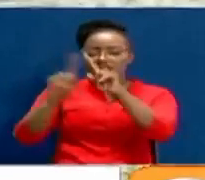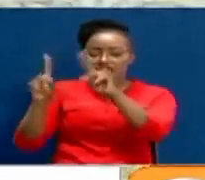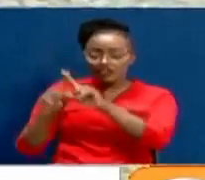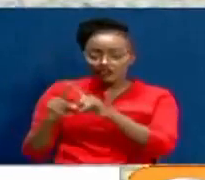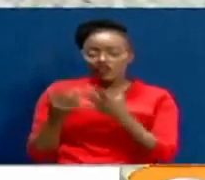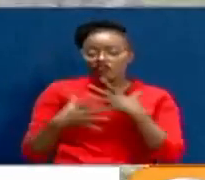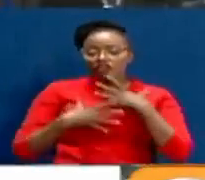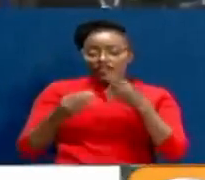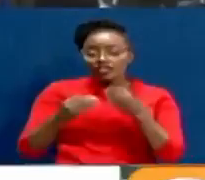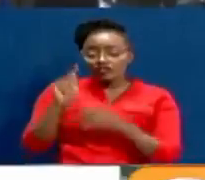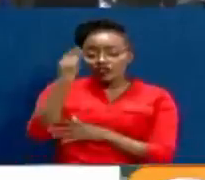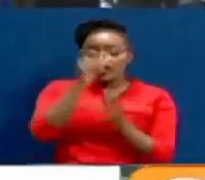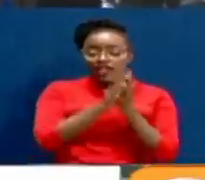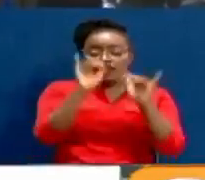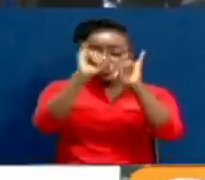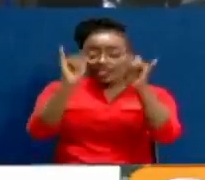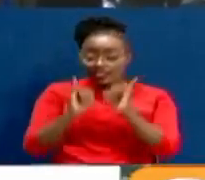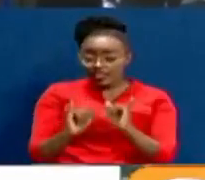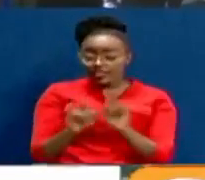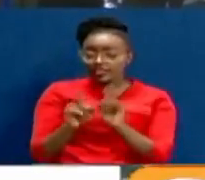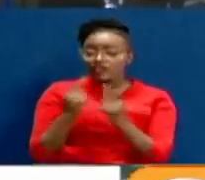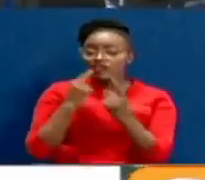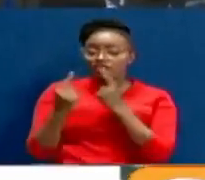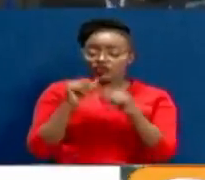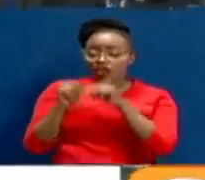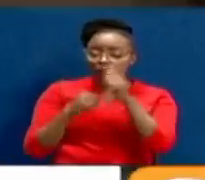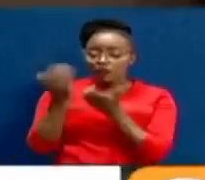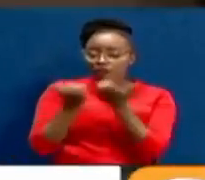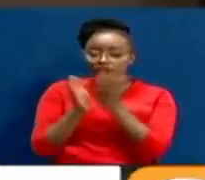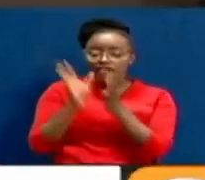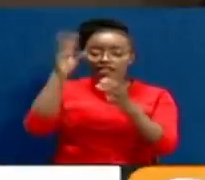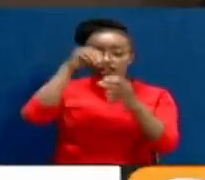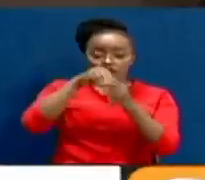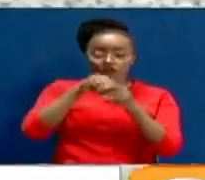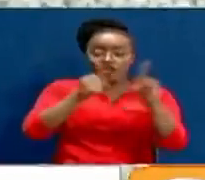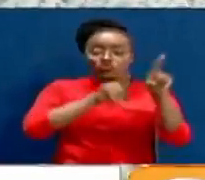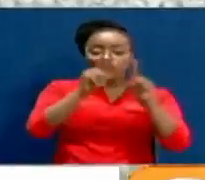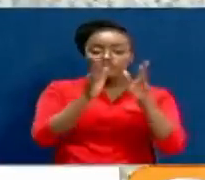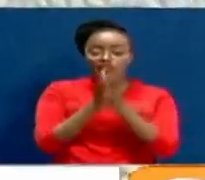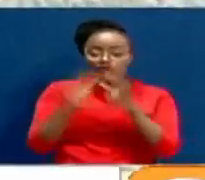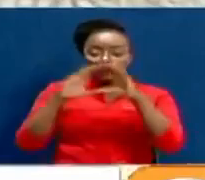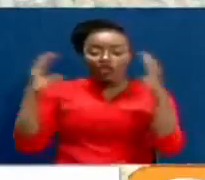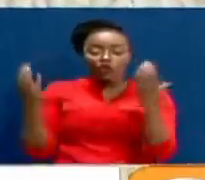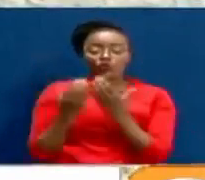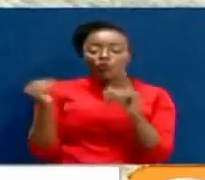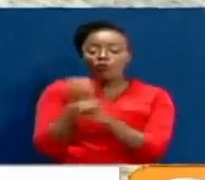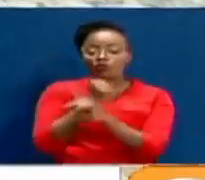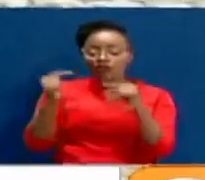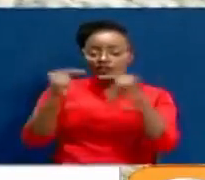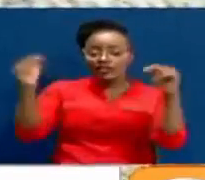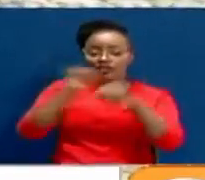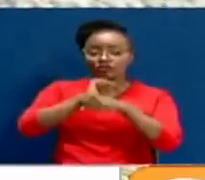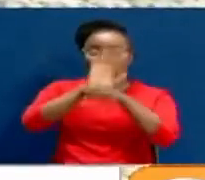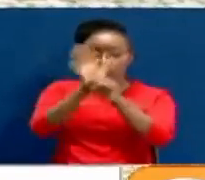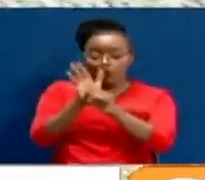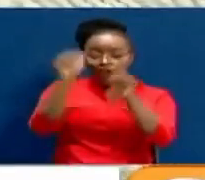mutual interest between Kenya and Italy, top among them trade and investment, tourism, and the global fight against